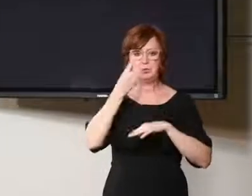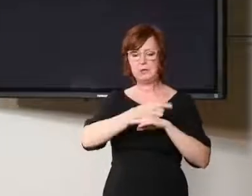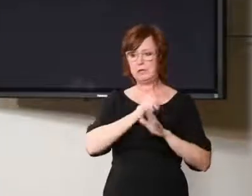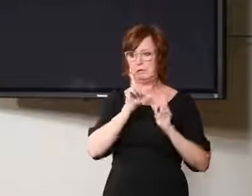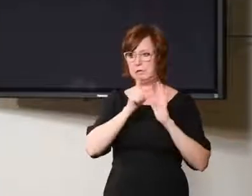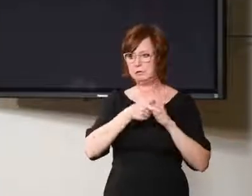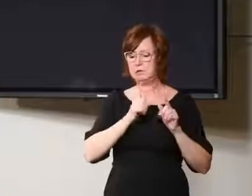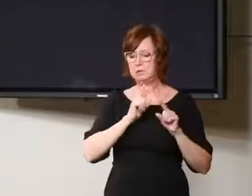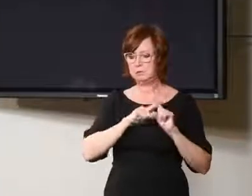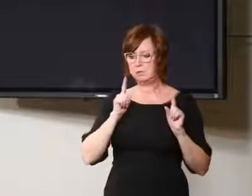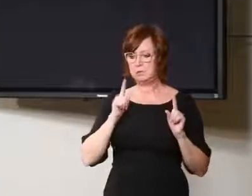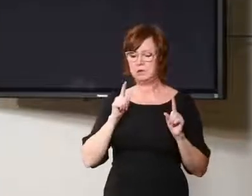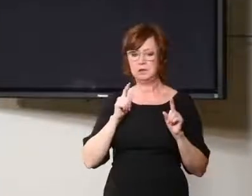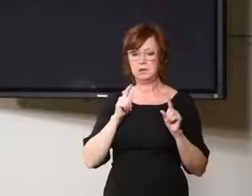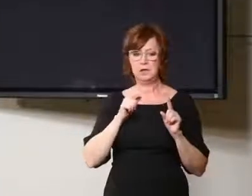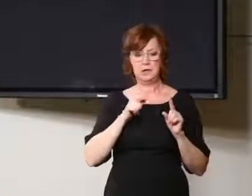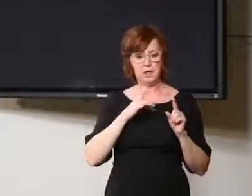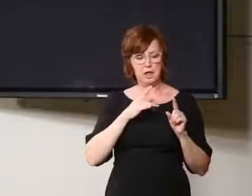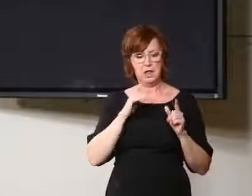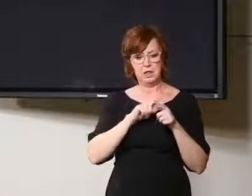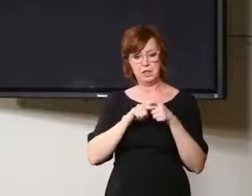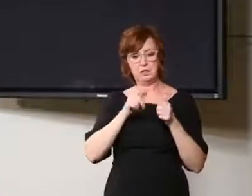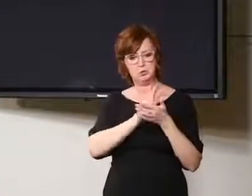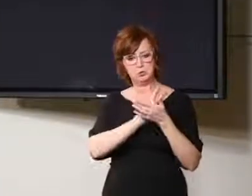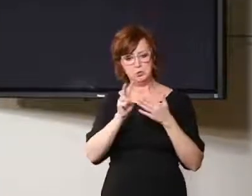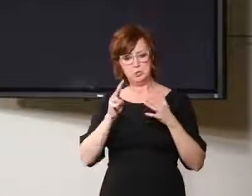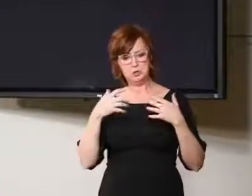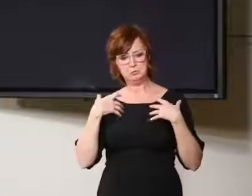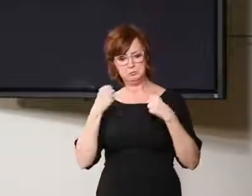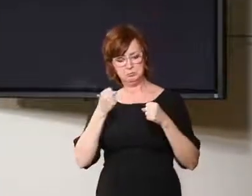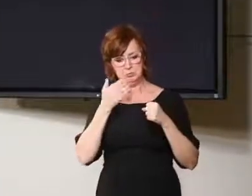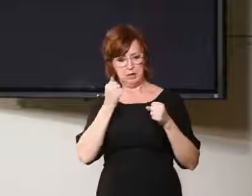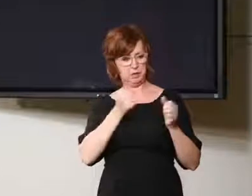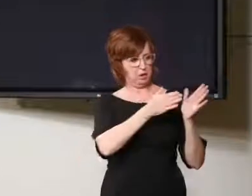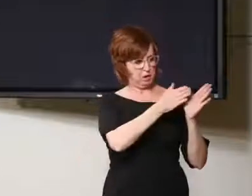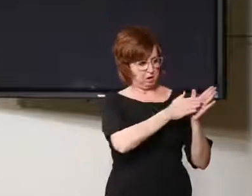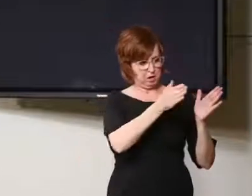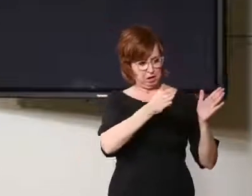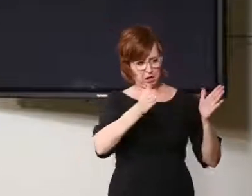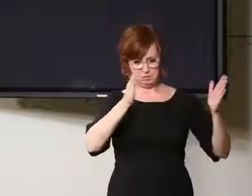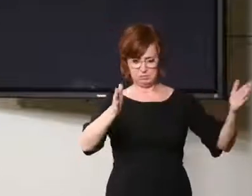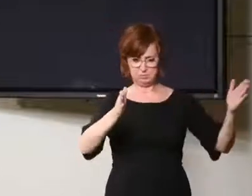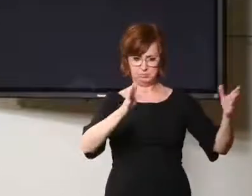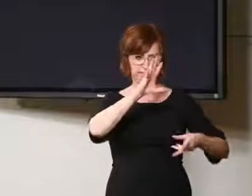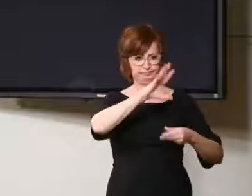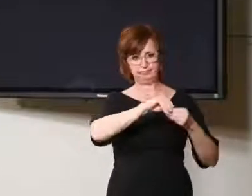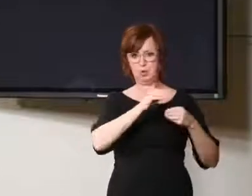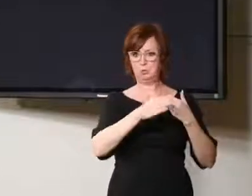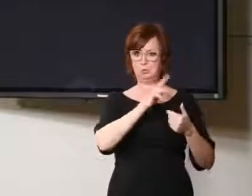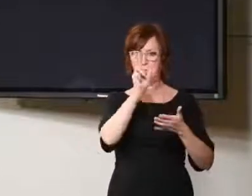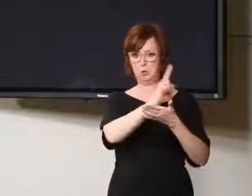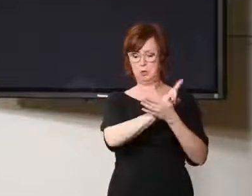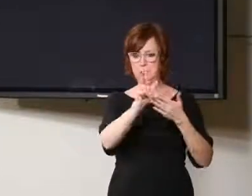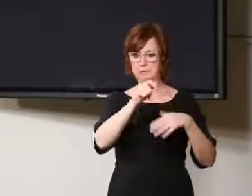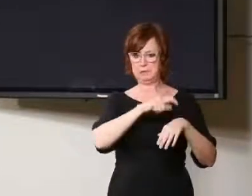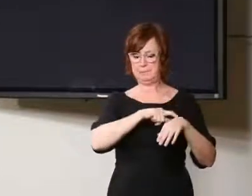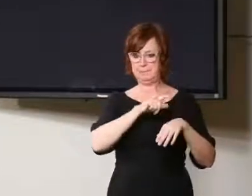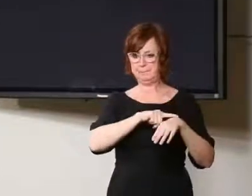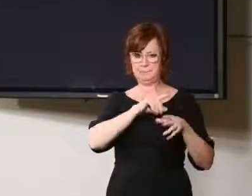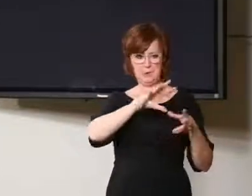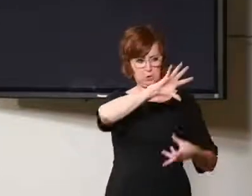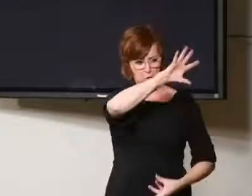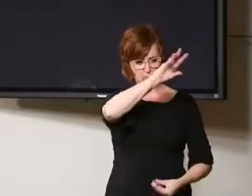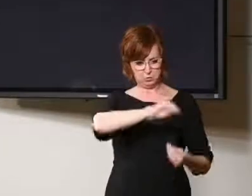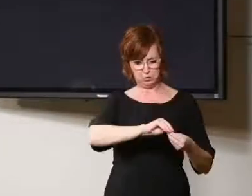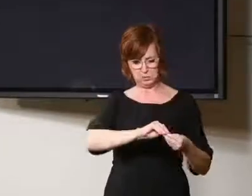30 have actually fully recovered. So that's an important number to keep an eye on. But we also know that up to 20%, based